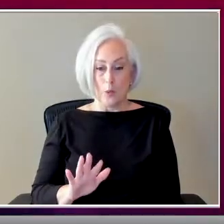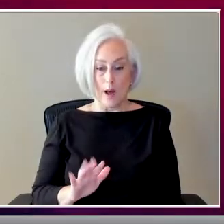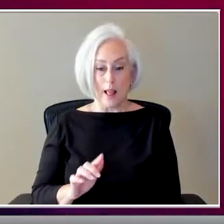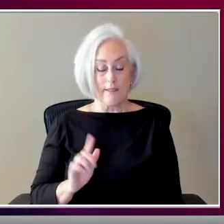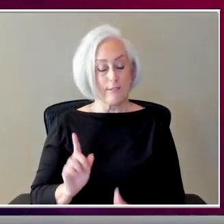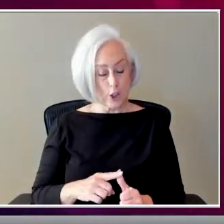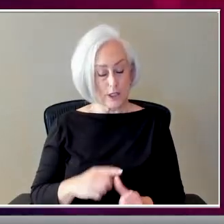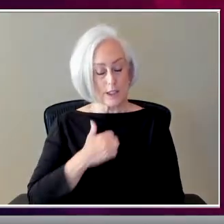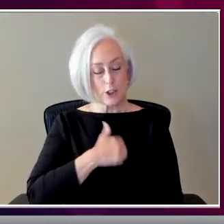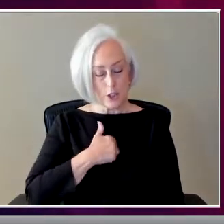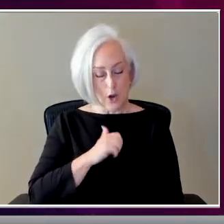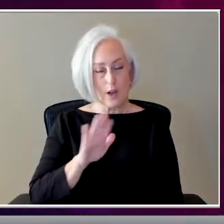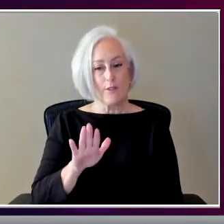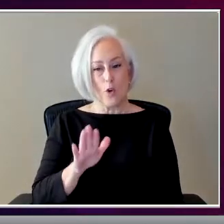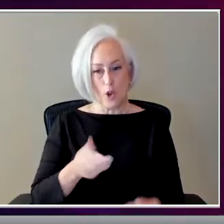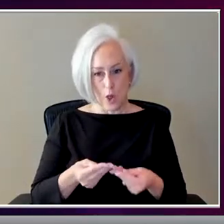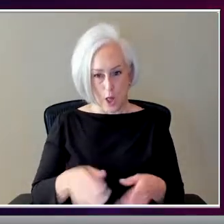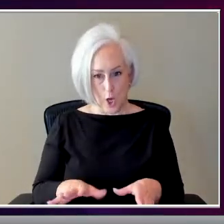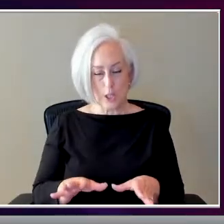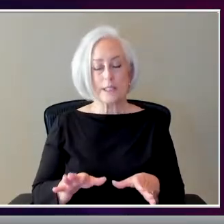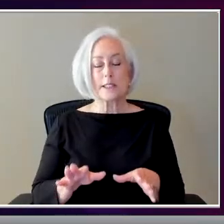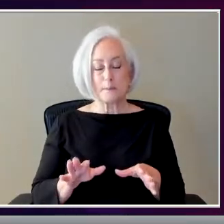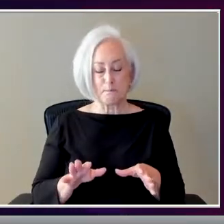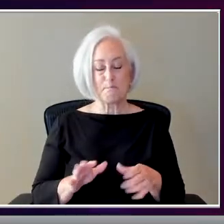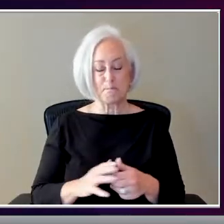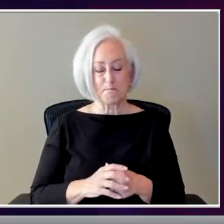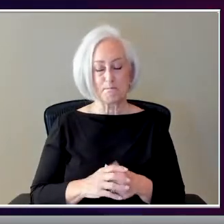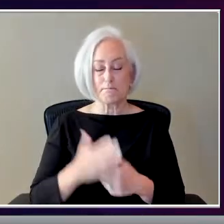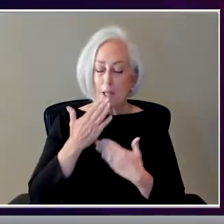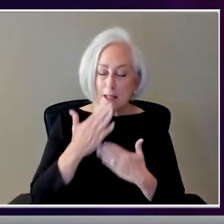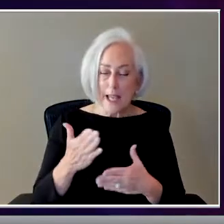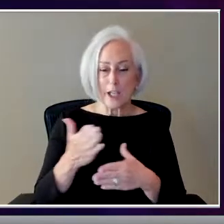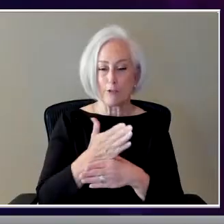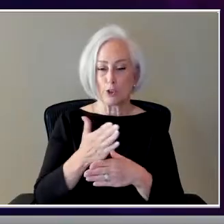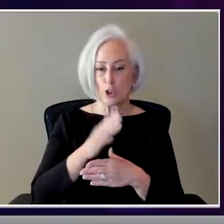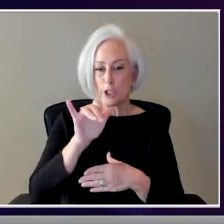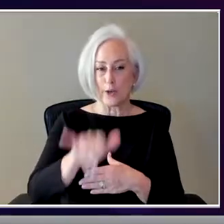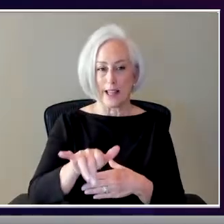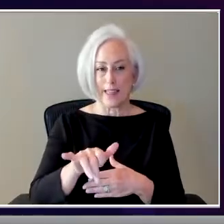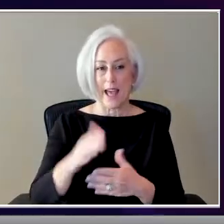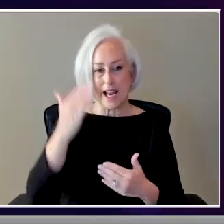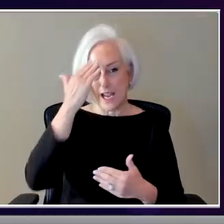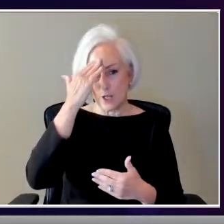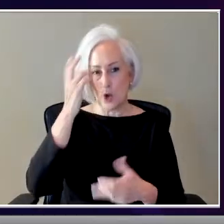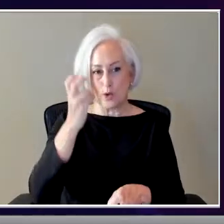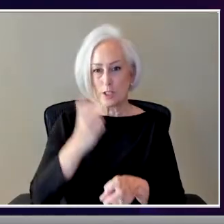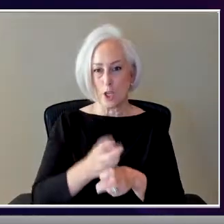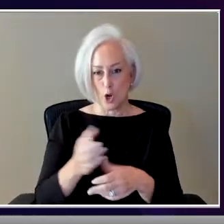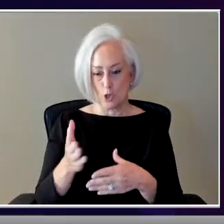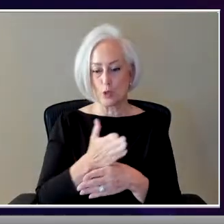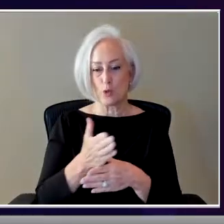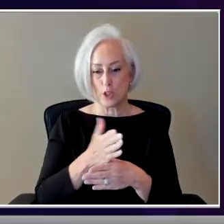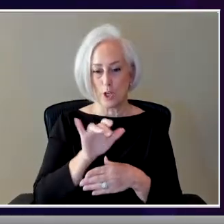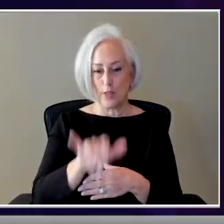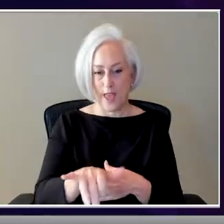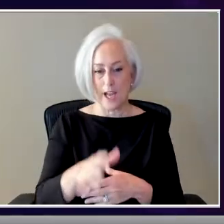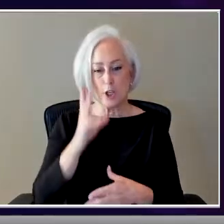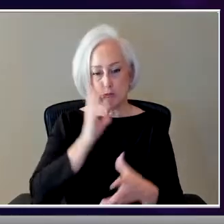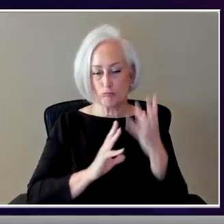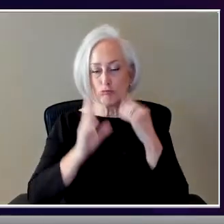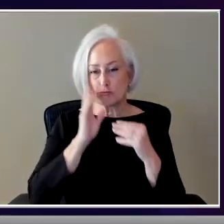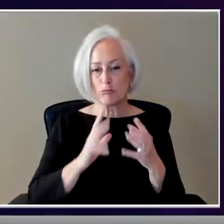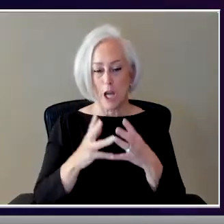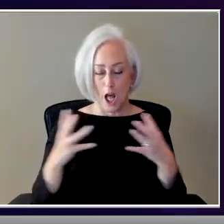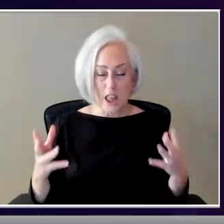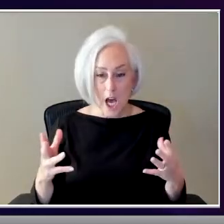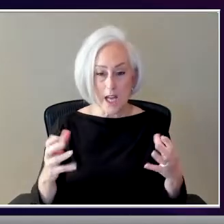your loss. And thank you for sharing that. I know that's very hard to share, and you went through a lot. And a lot of women